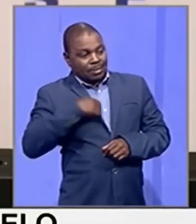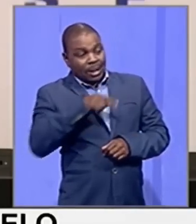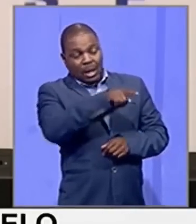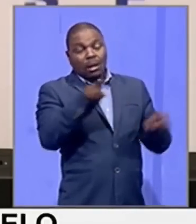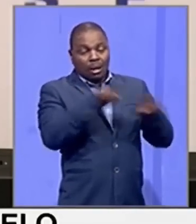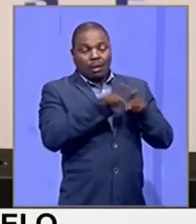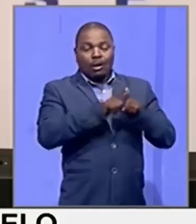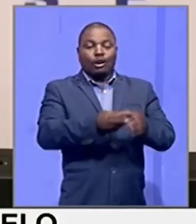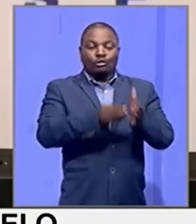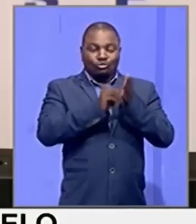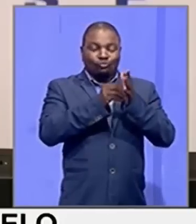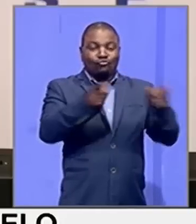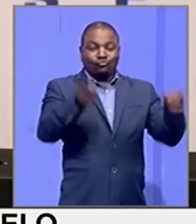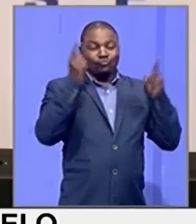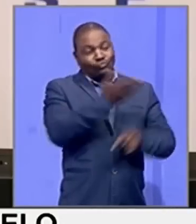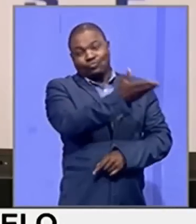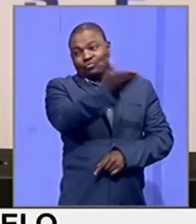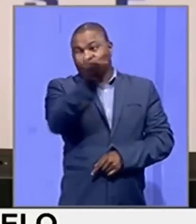paradise.